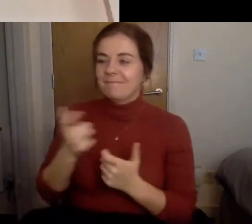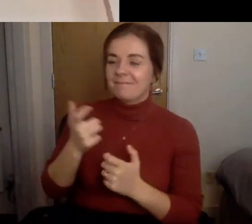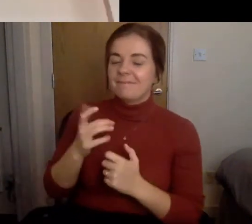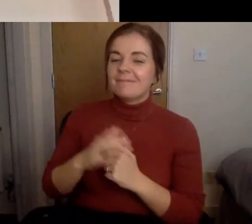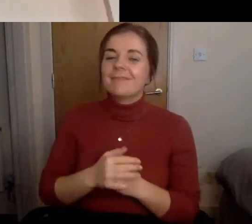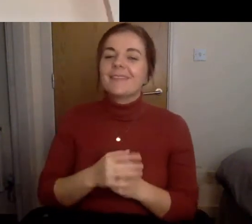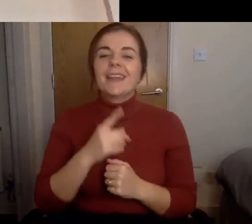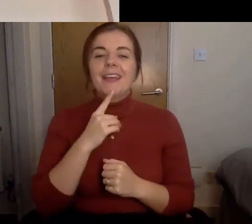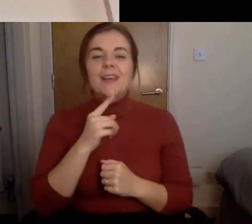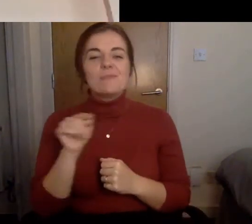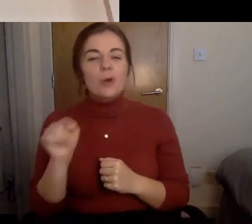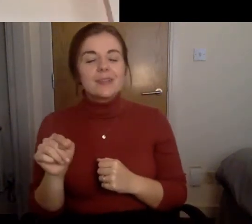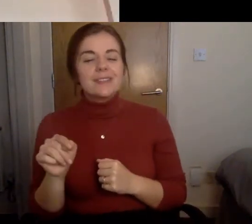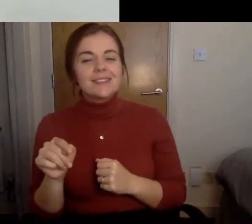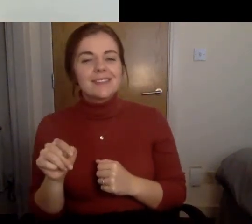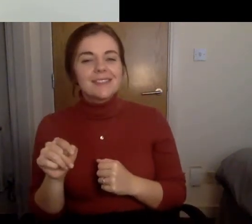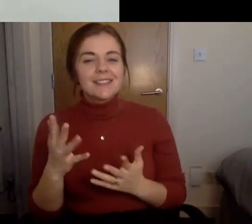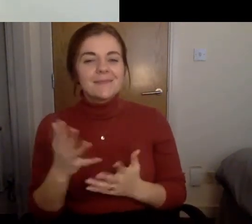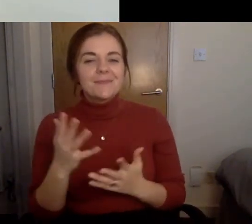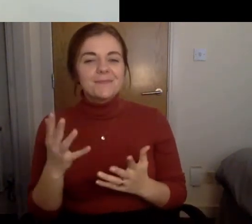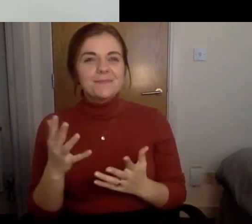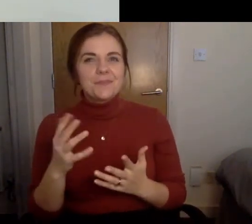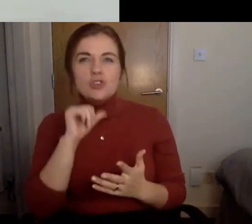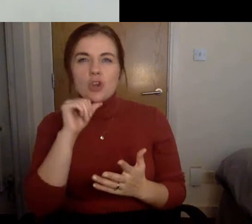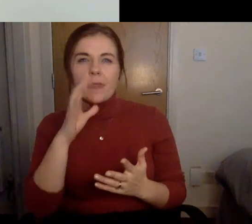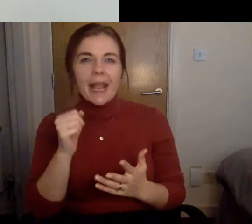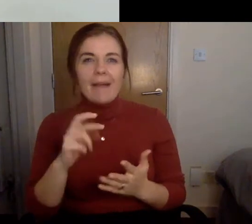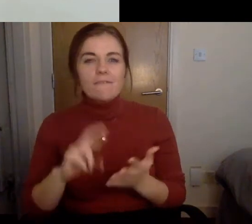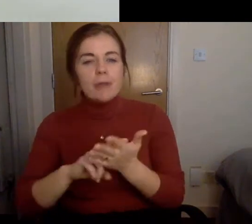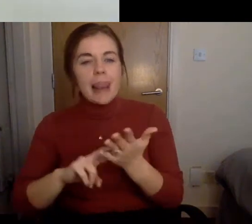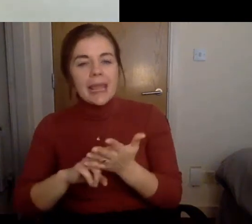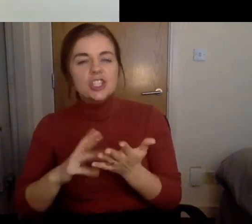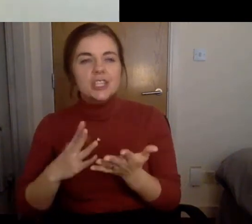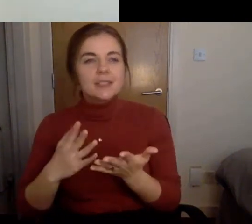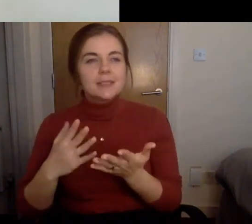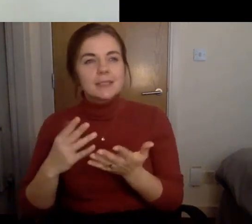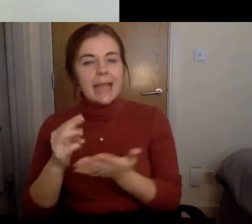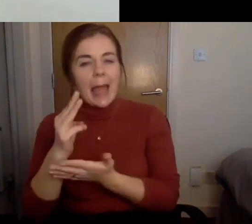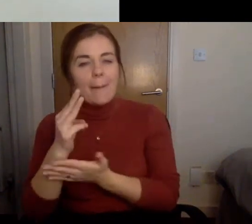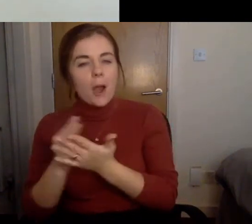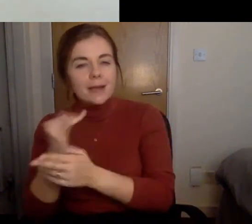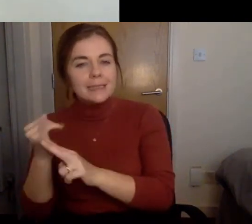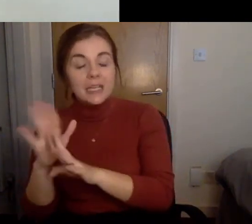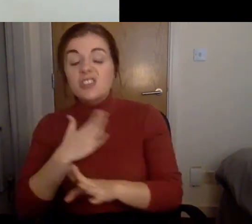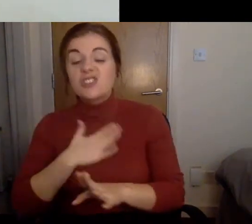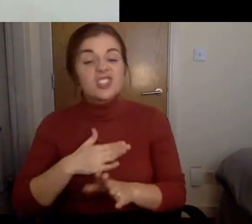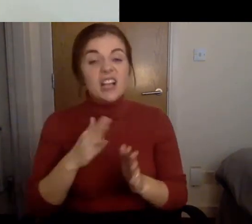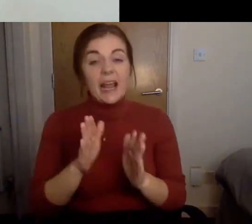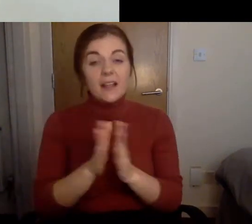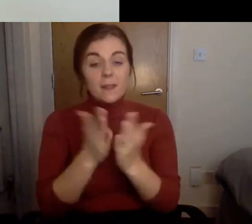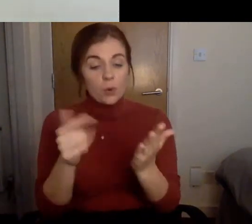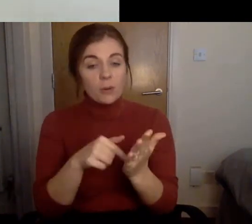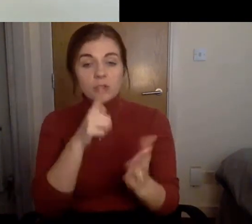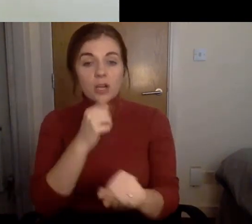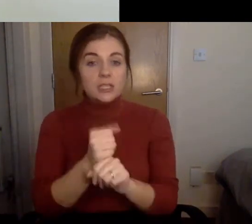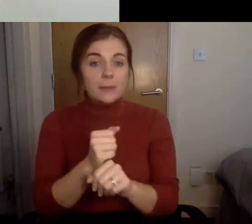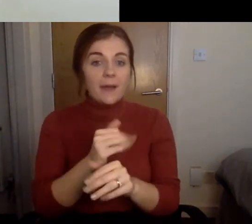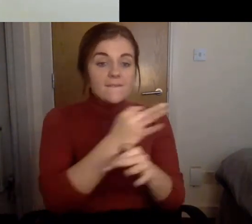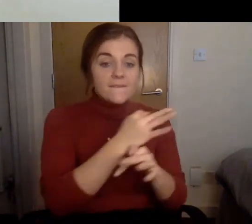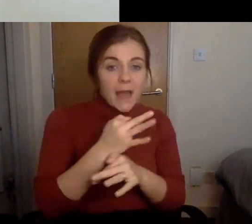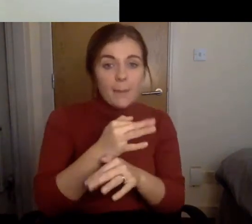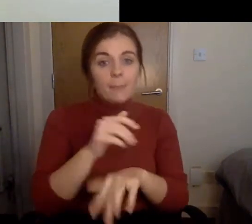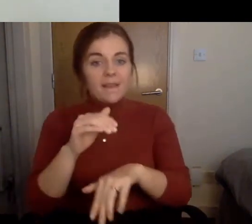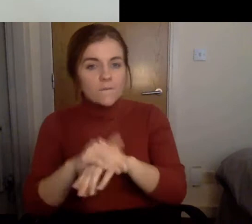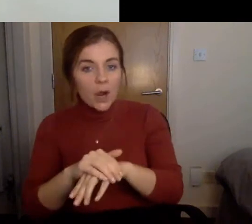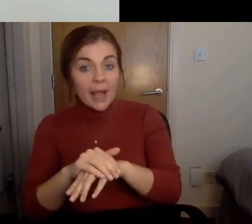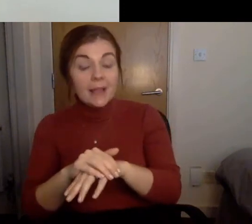that don't have a religious connotation in them, so where they're just talking about their family or their friends or whatever. So that means